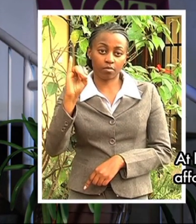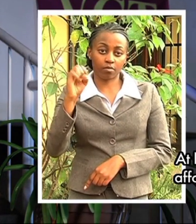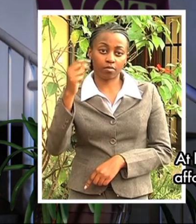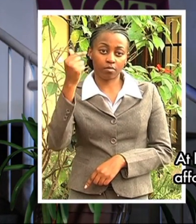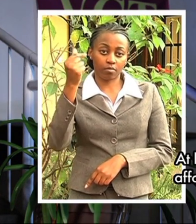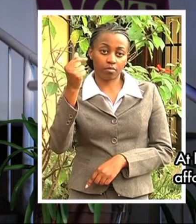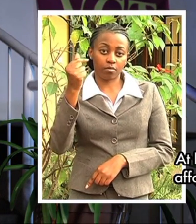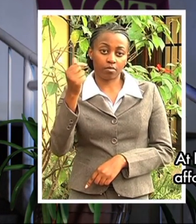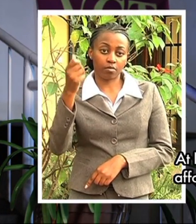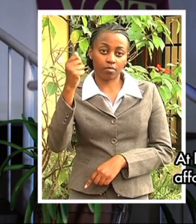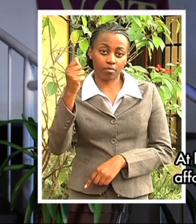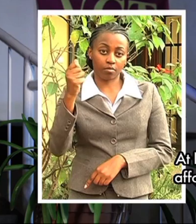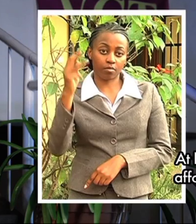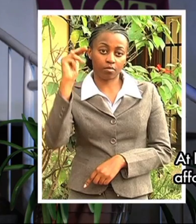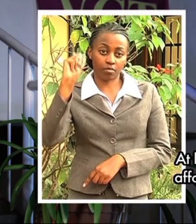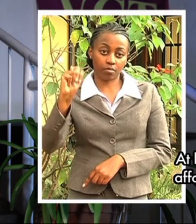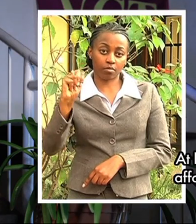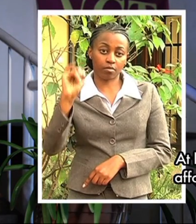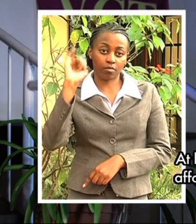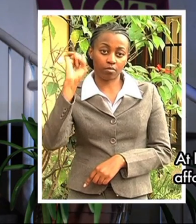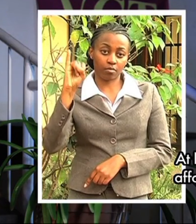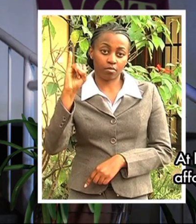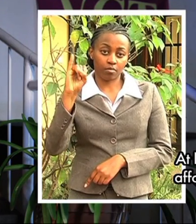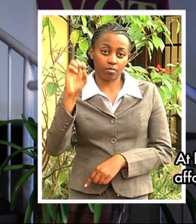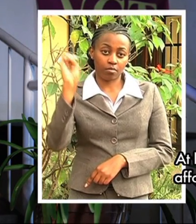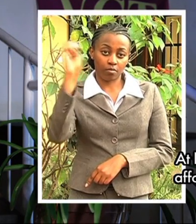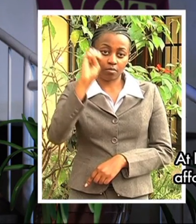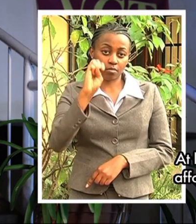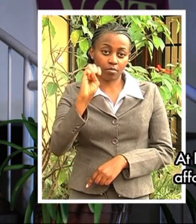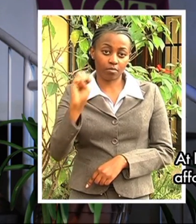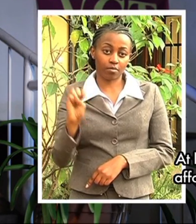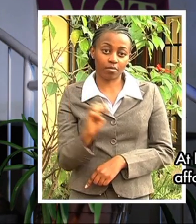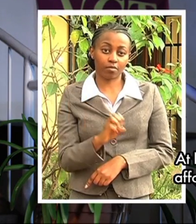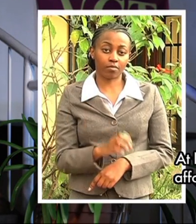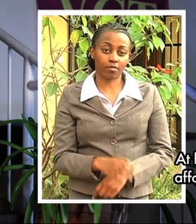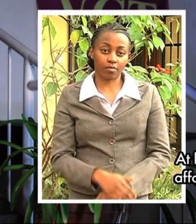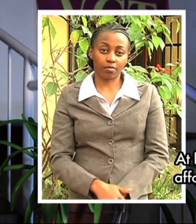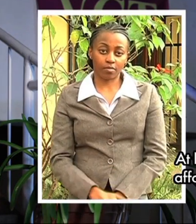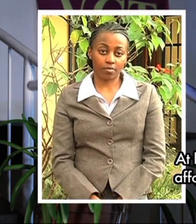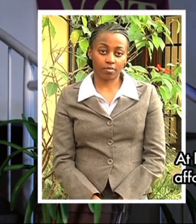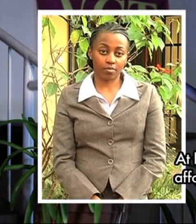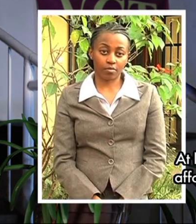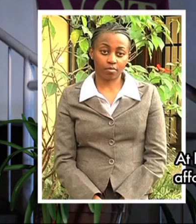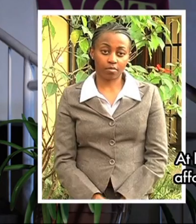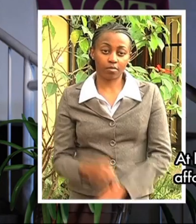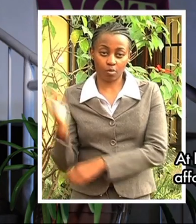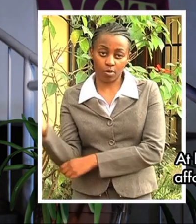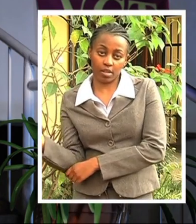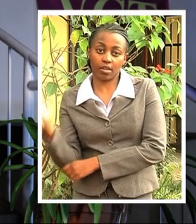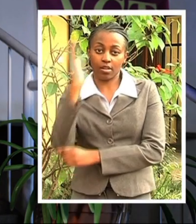in-between snacks, energy-dense snacks. And by a balanced diet, I mean at least your meals have